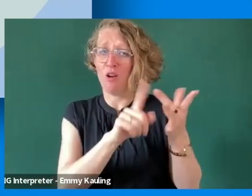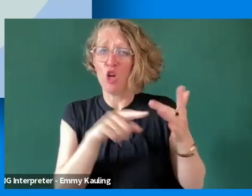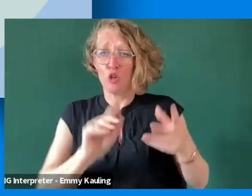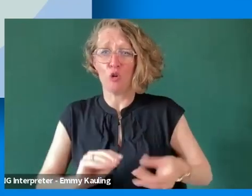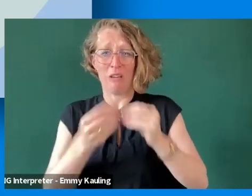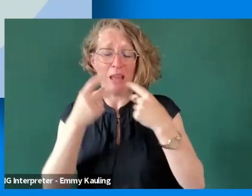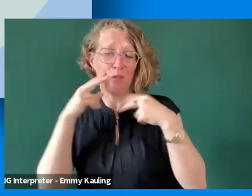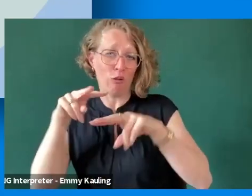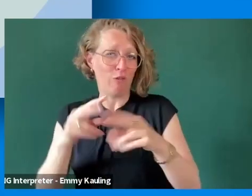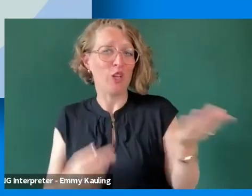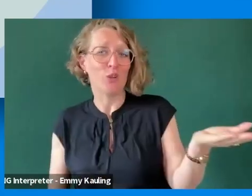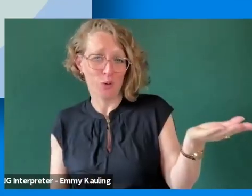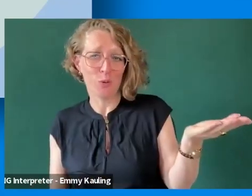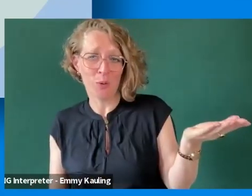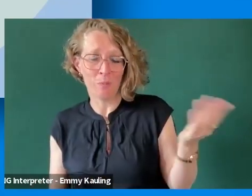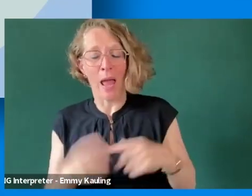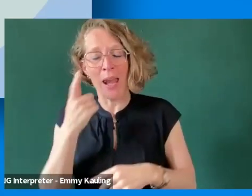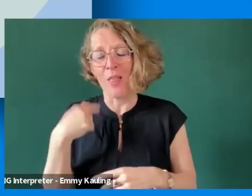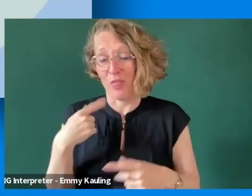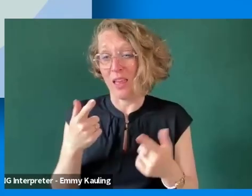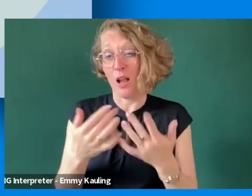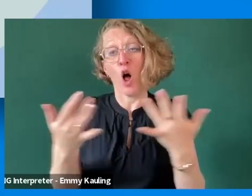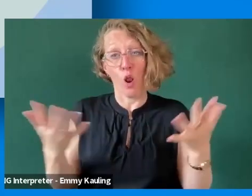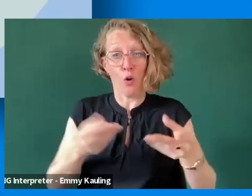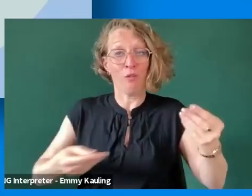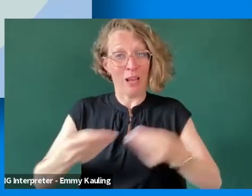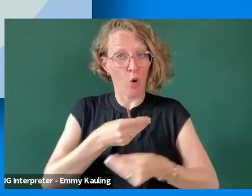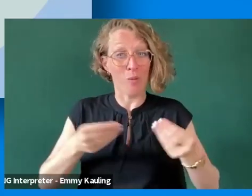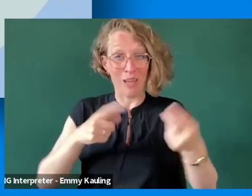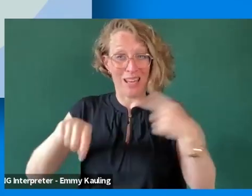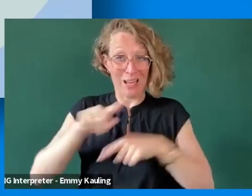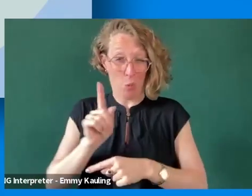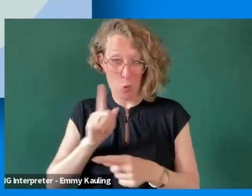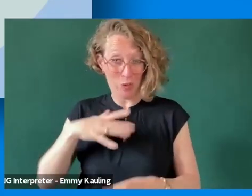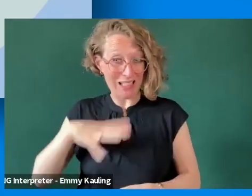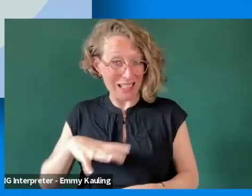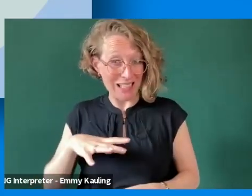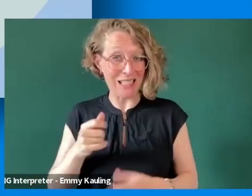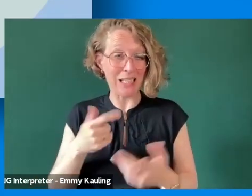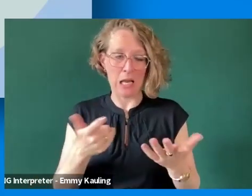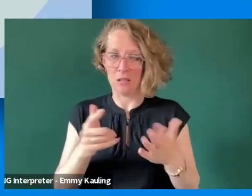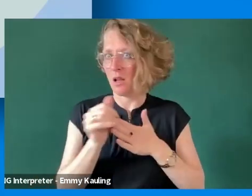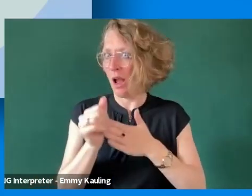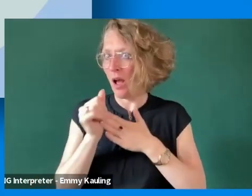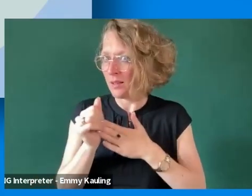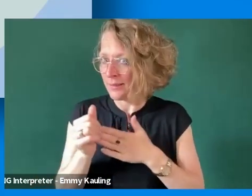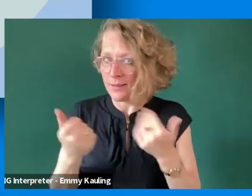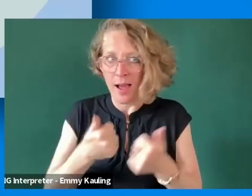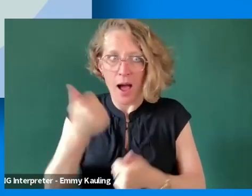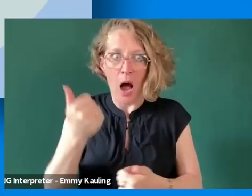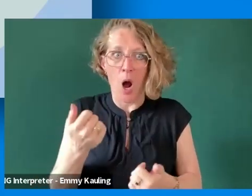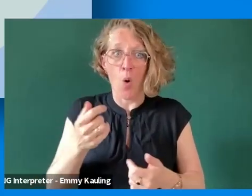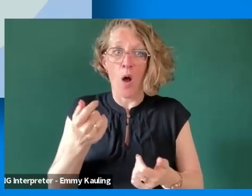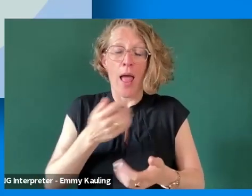place. And I think that, like all parts of the economy, what we really need is some guidance on how to use that ethically